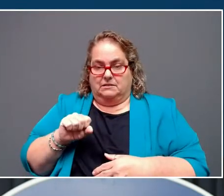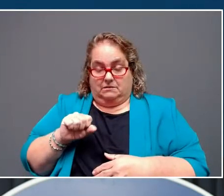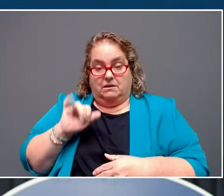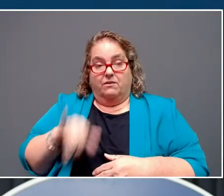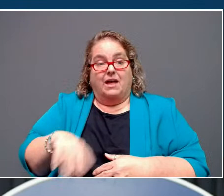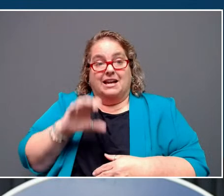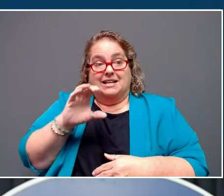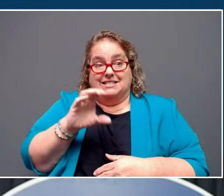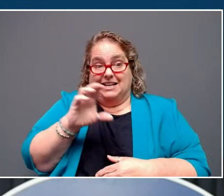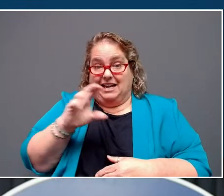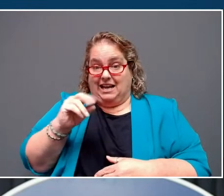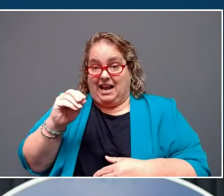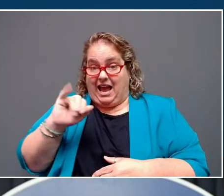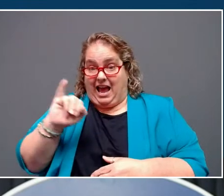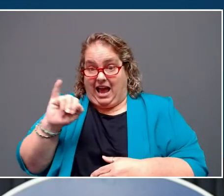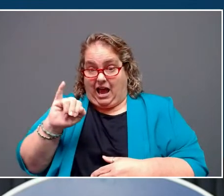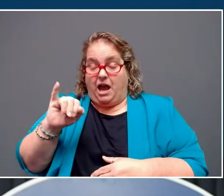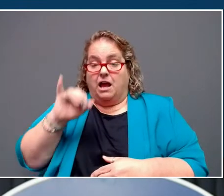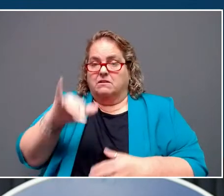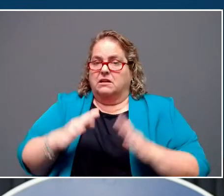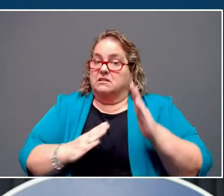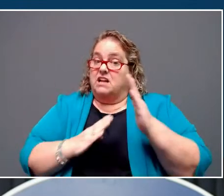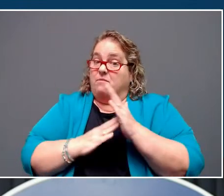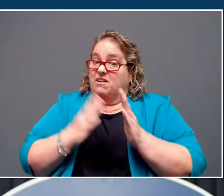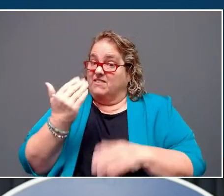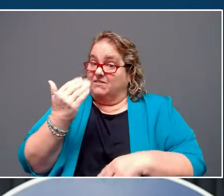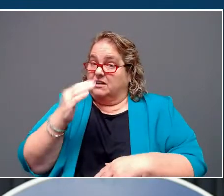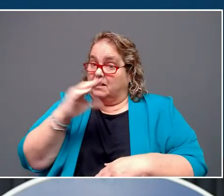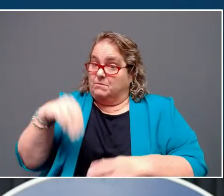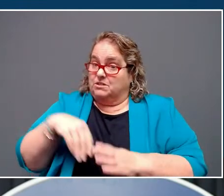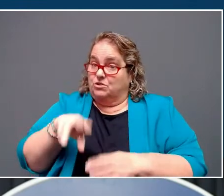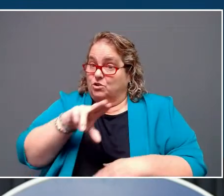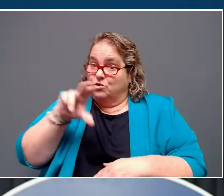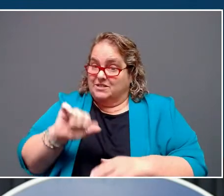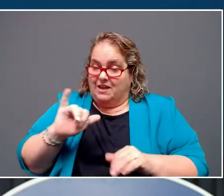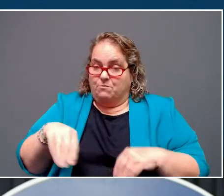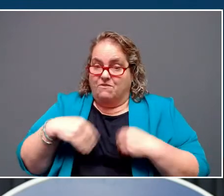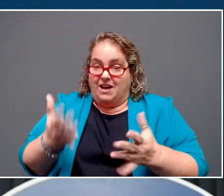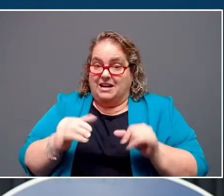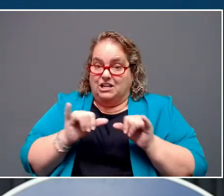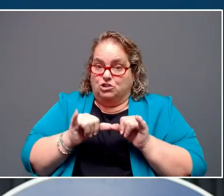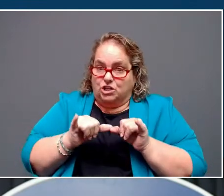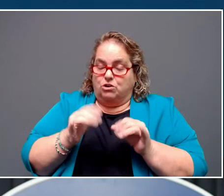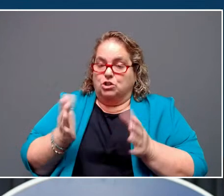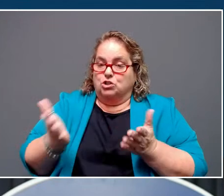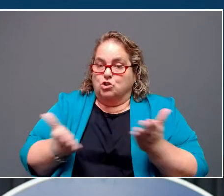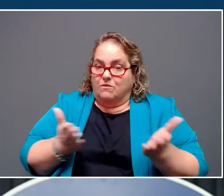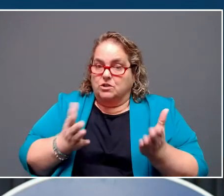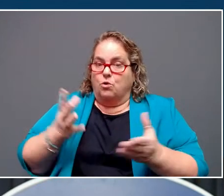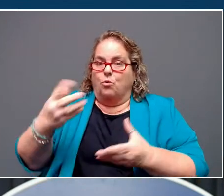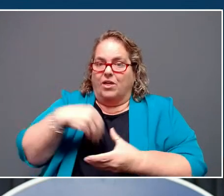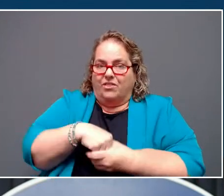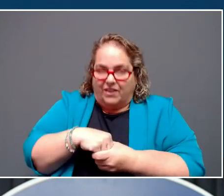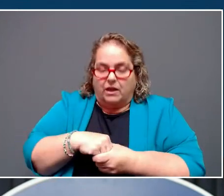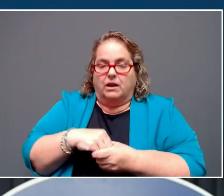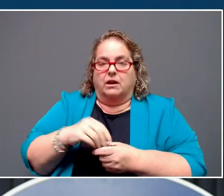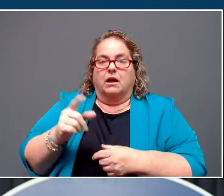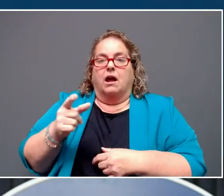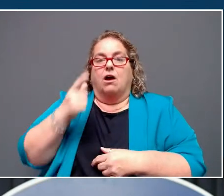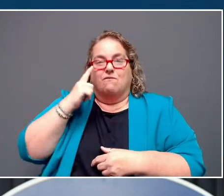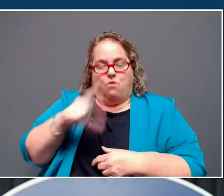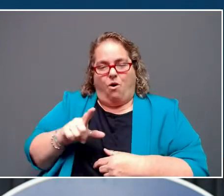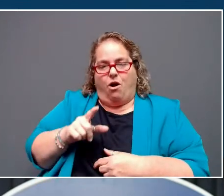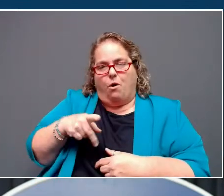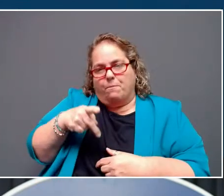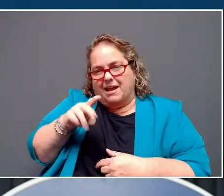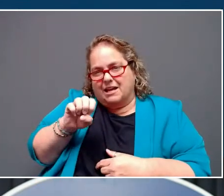top 15 companies in the United States providing engineer services within the petroleum refining industry.